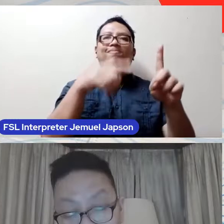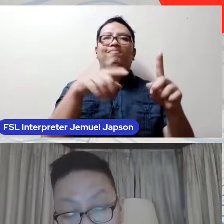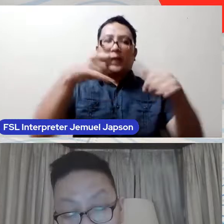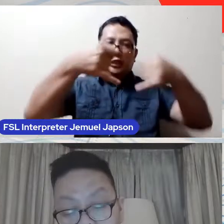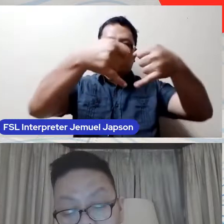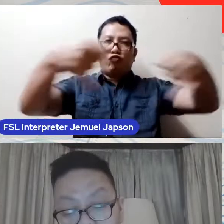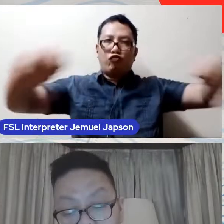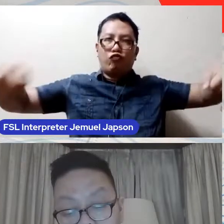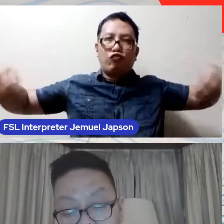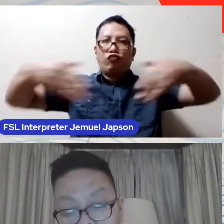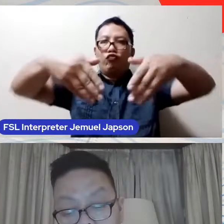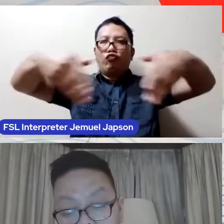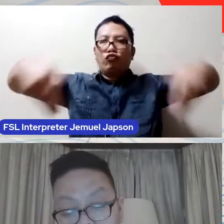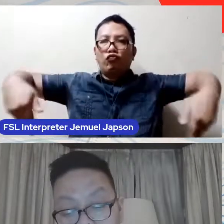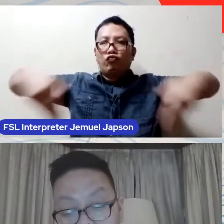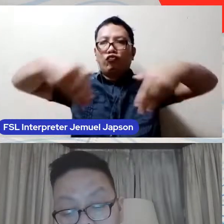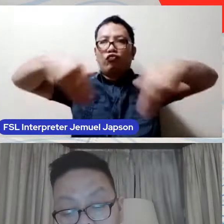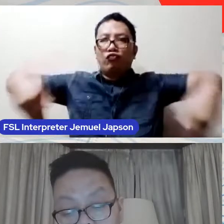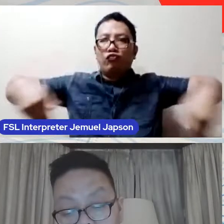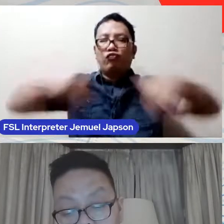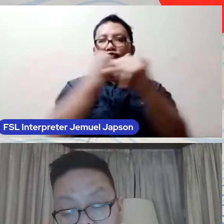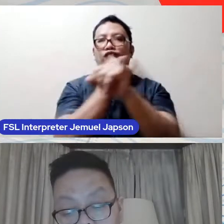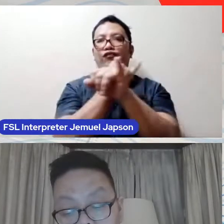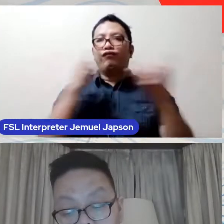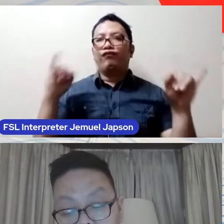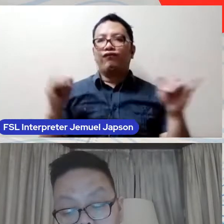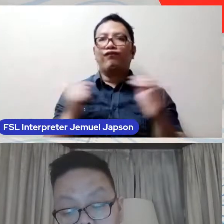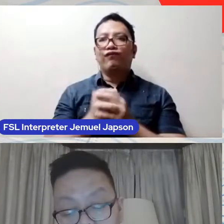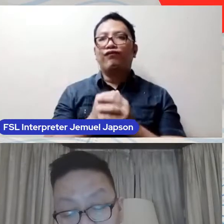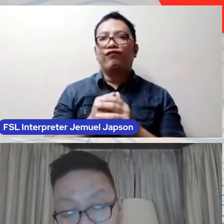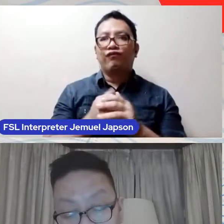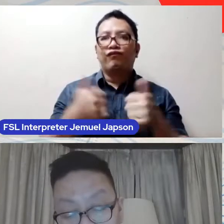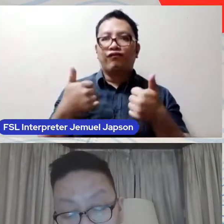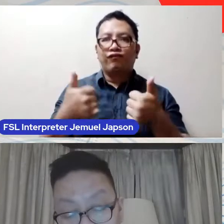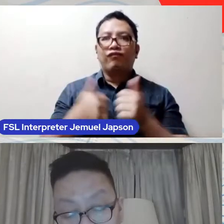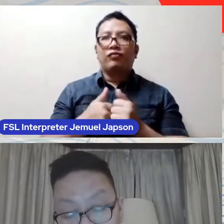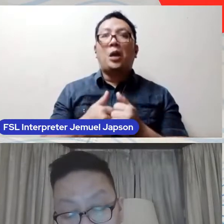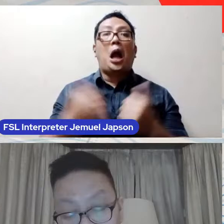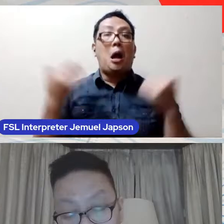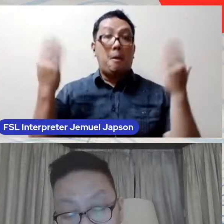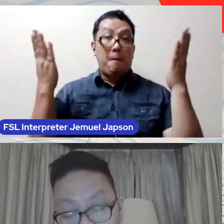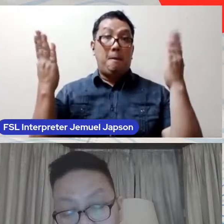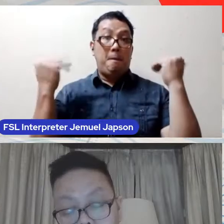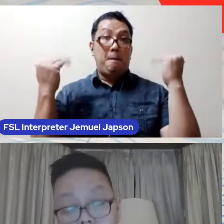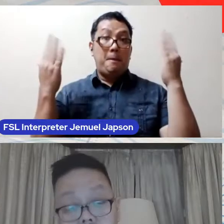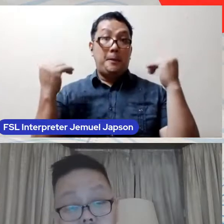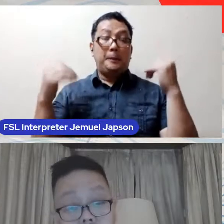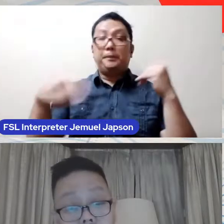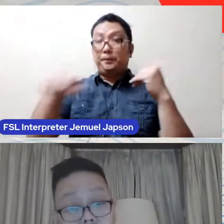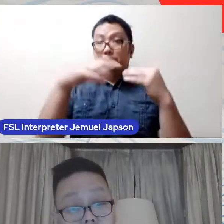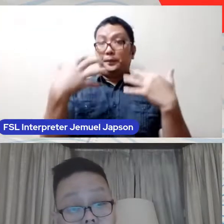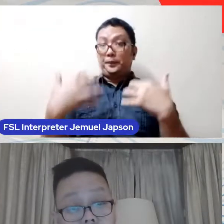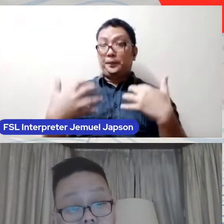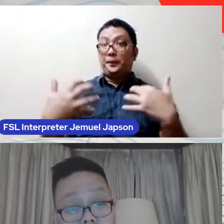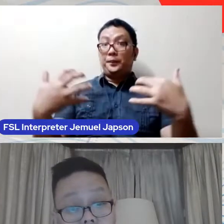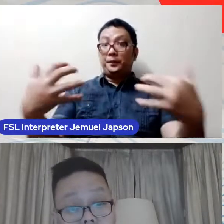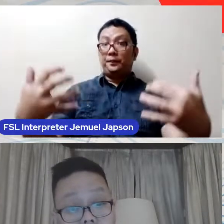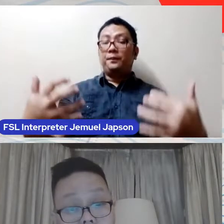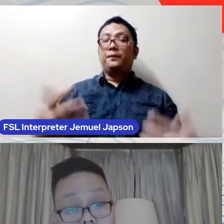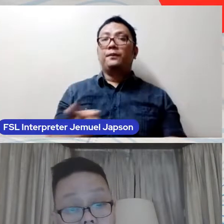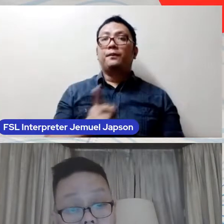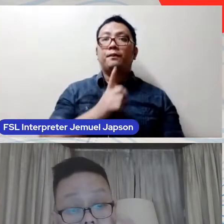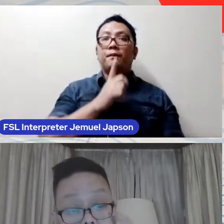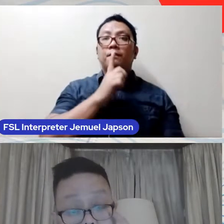the RMA. Okay. So yeah, I hope our audience are listening. Really,